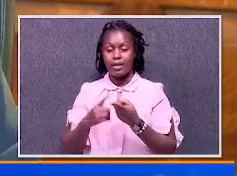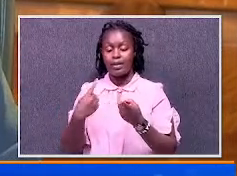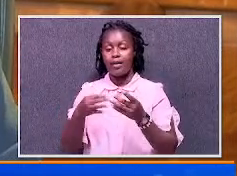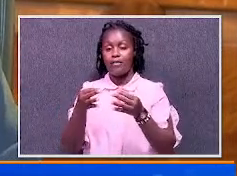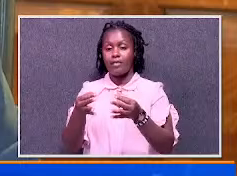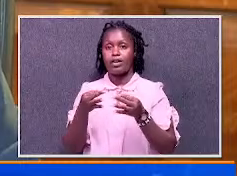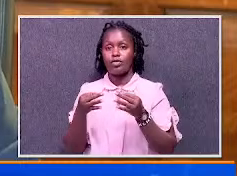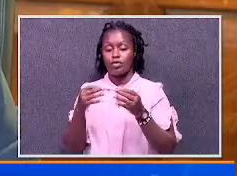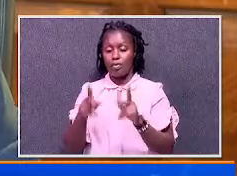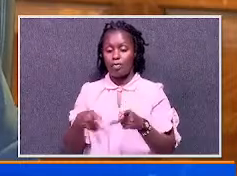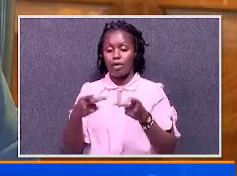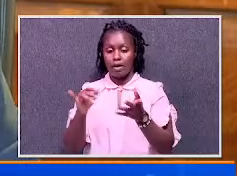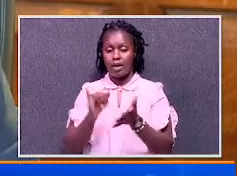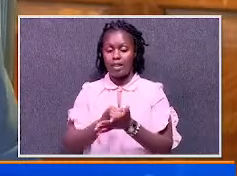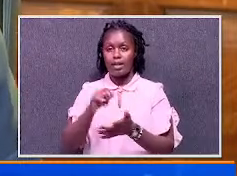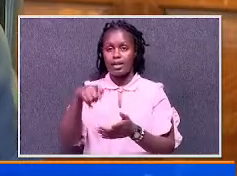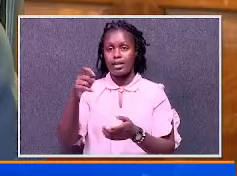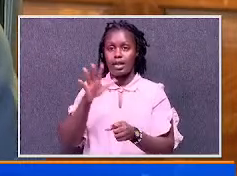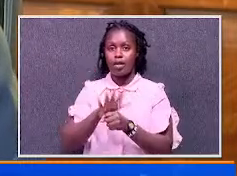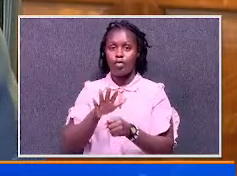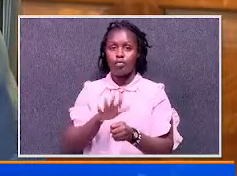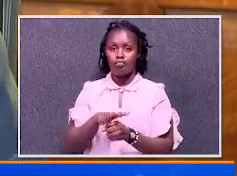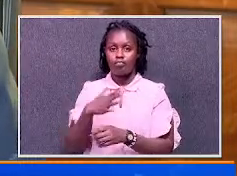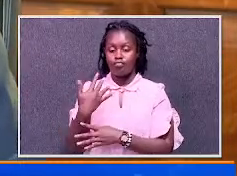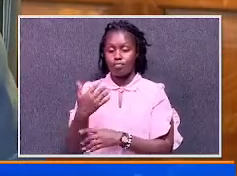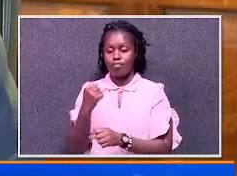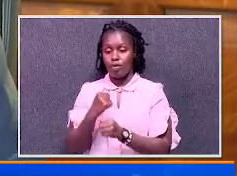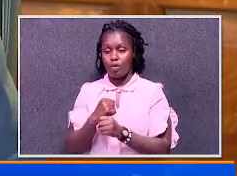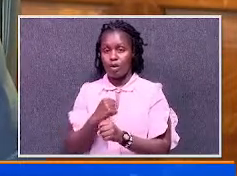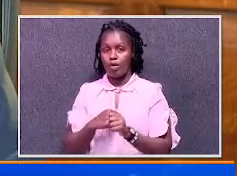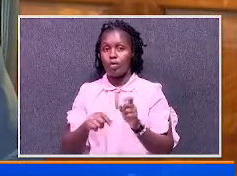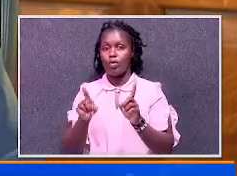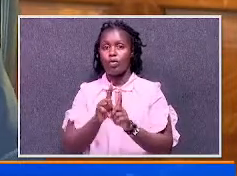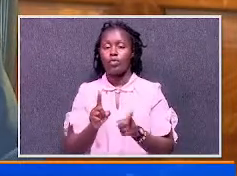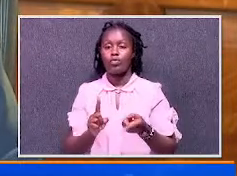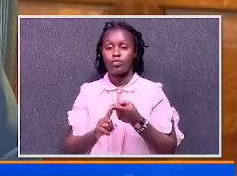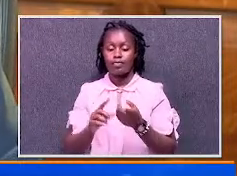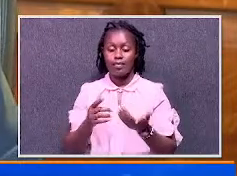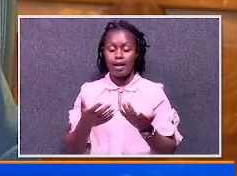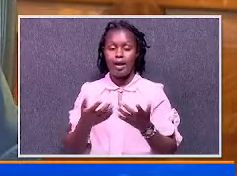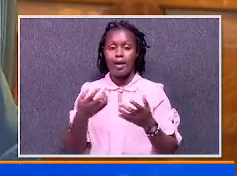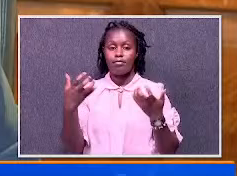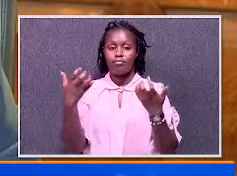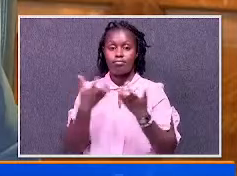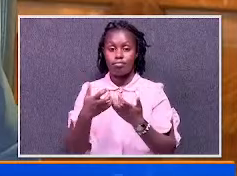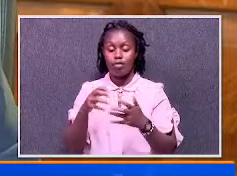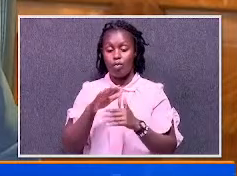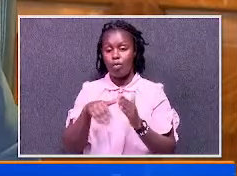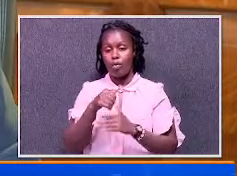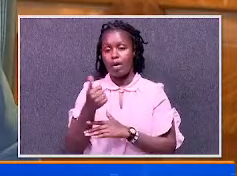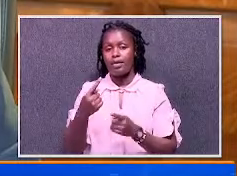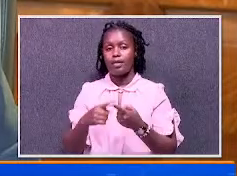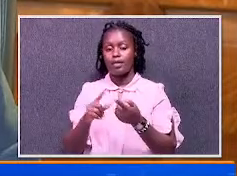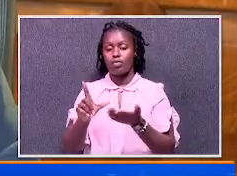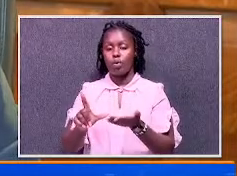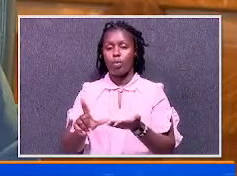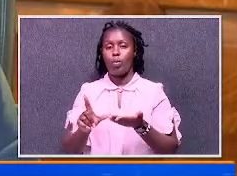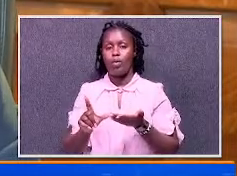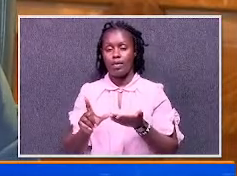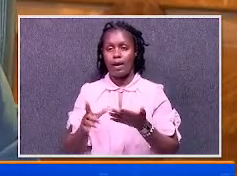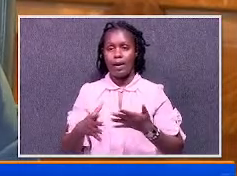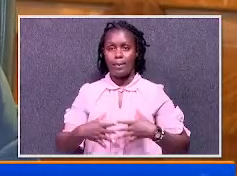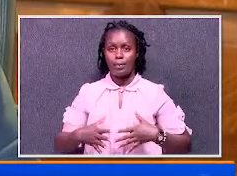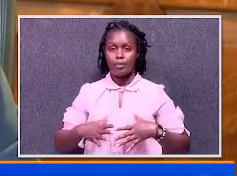that require a lot of paperwork, grantors or collateral, among other hurdles, borrowers will face